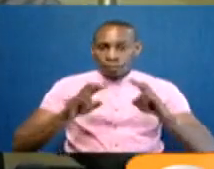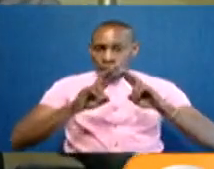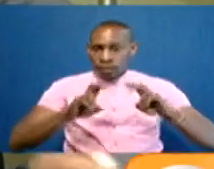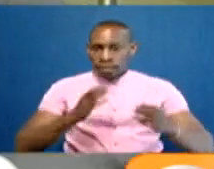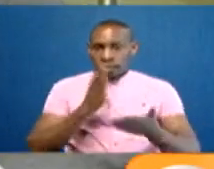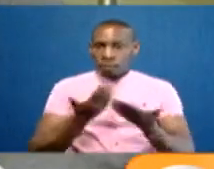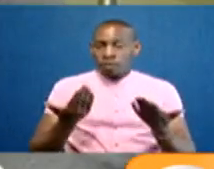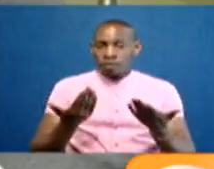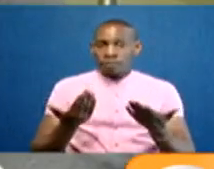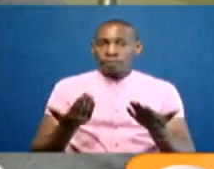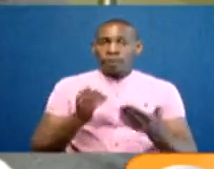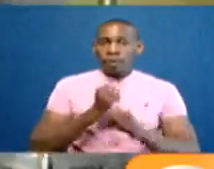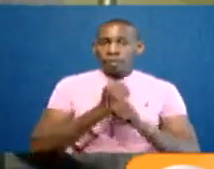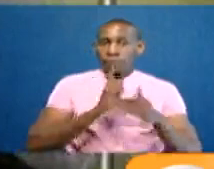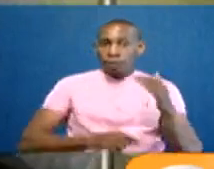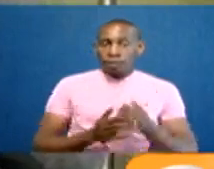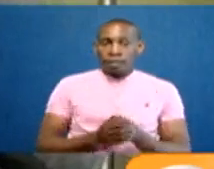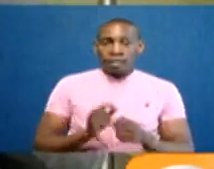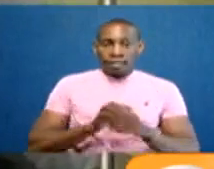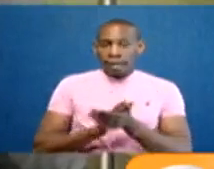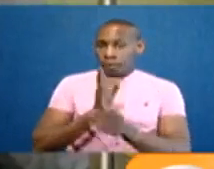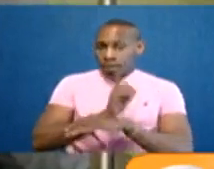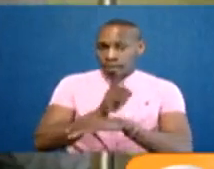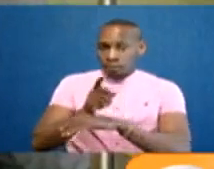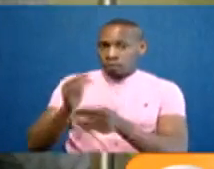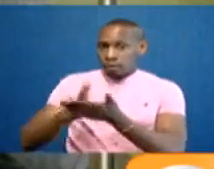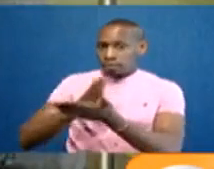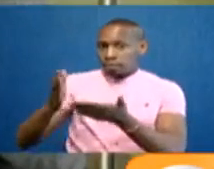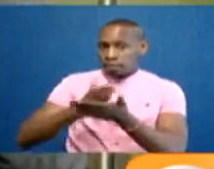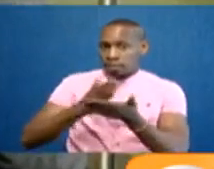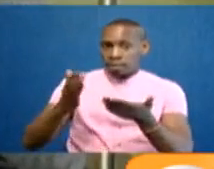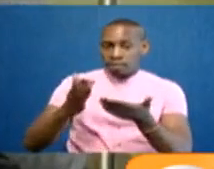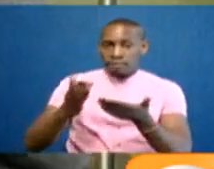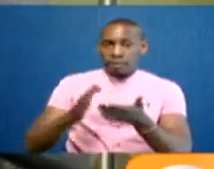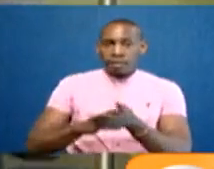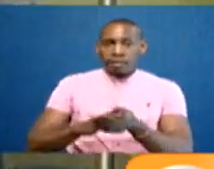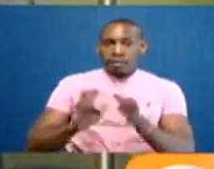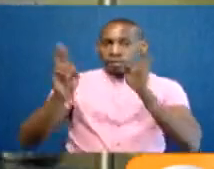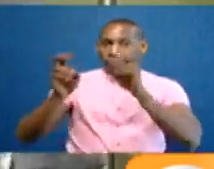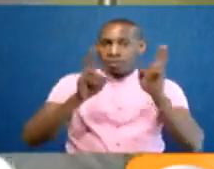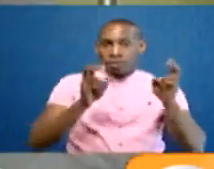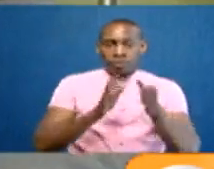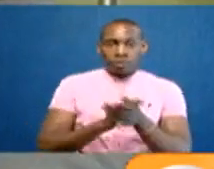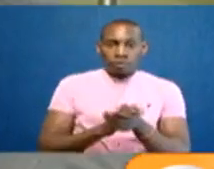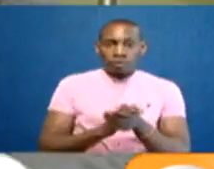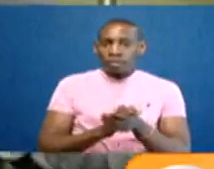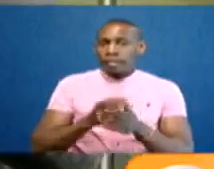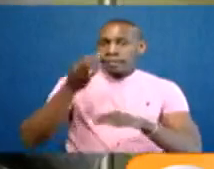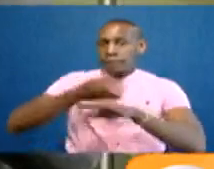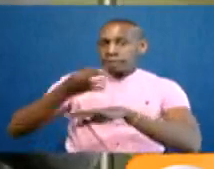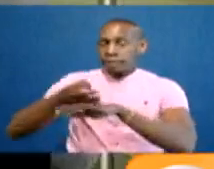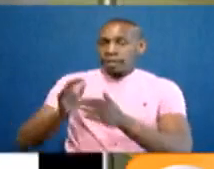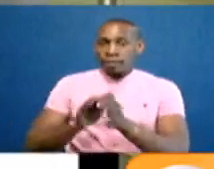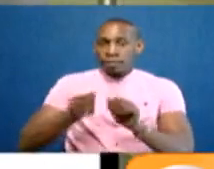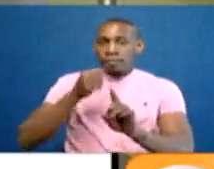trying to do to catch up with this is if they flag me for sharing basically content that gets, you know, proven as false, sometimes